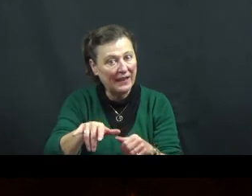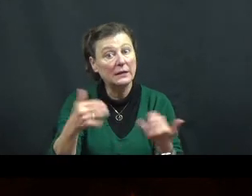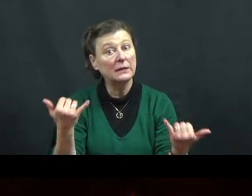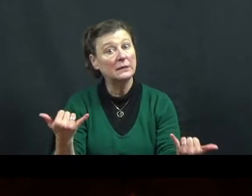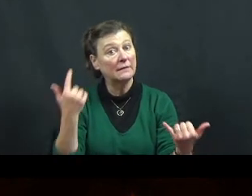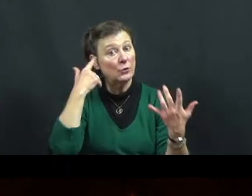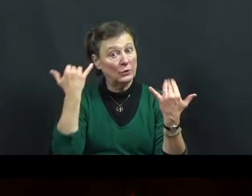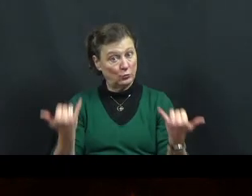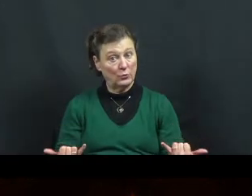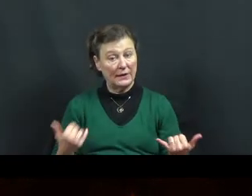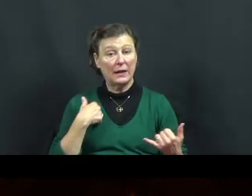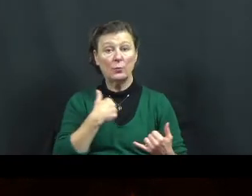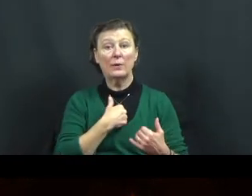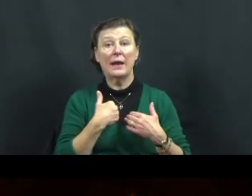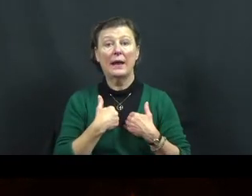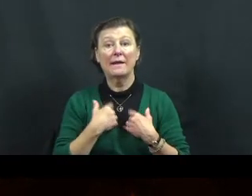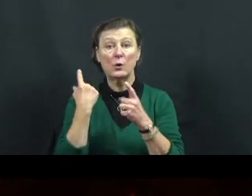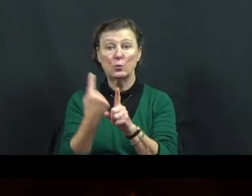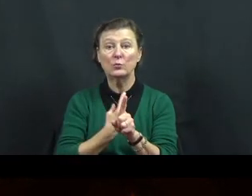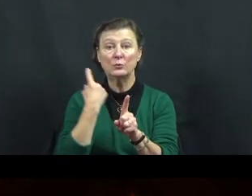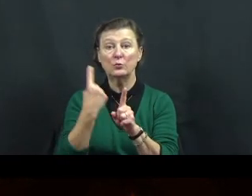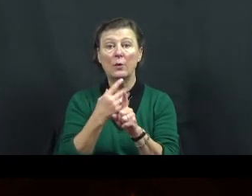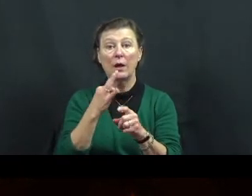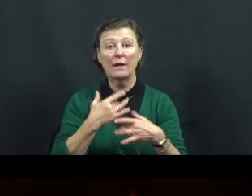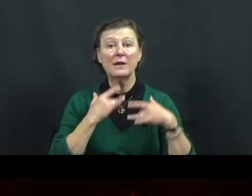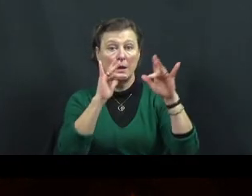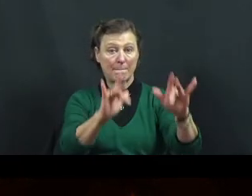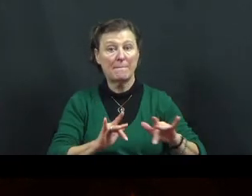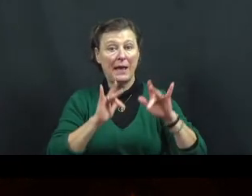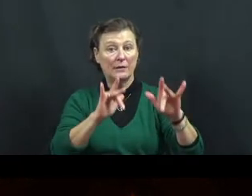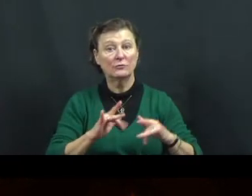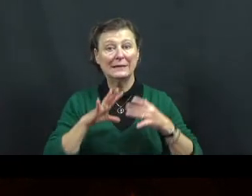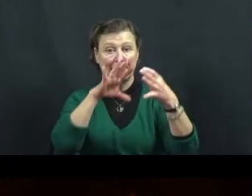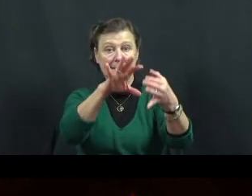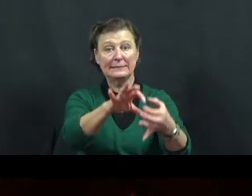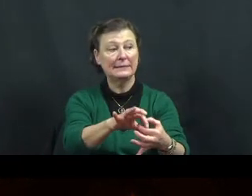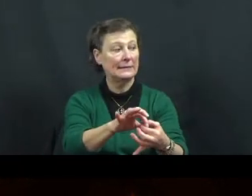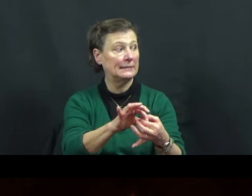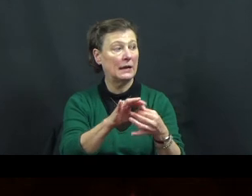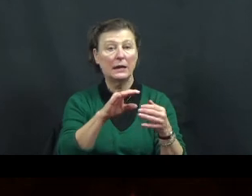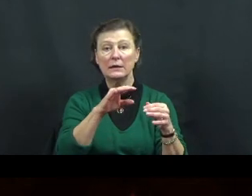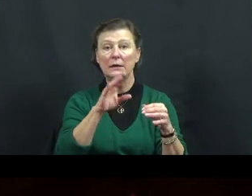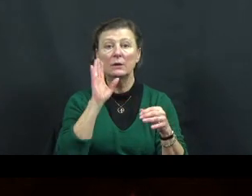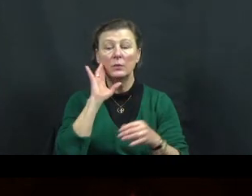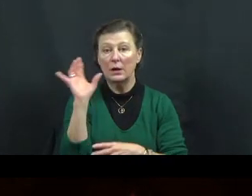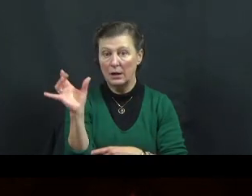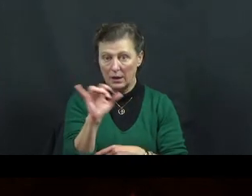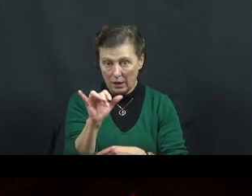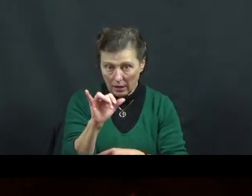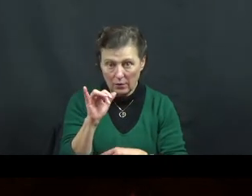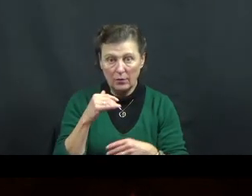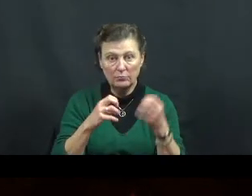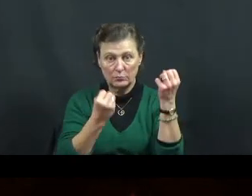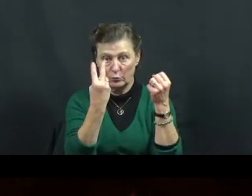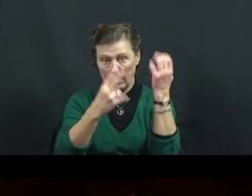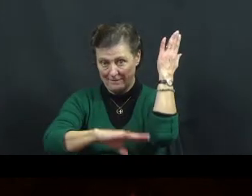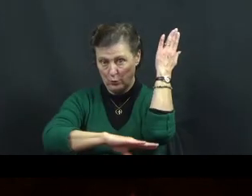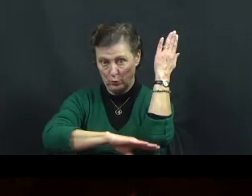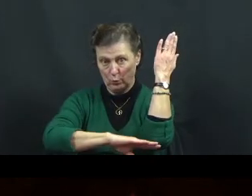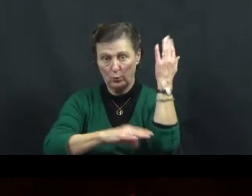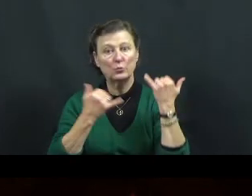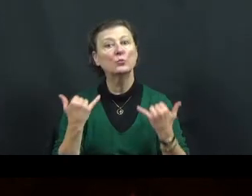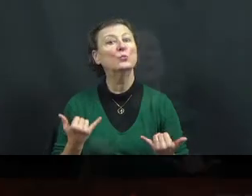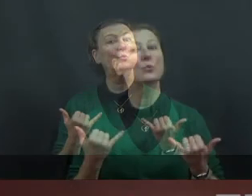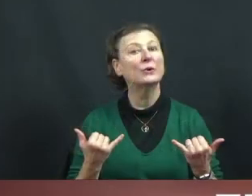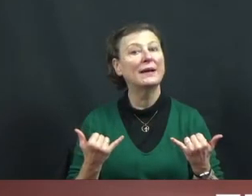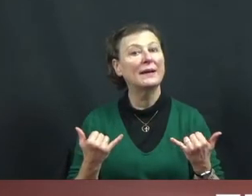today, we have our ritual of compassionate connection, and that will also be at 12 noon today.